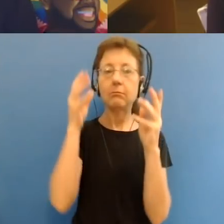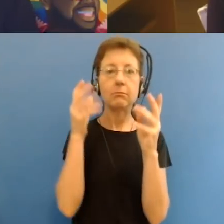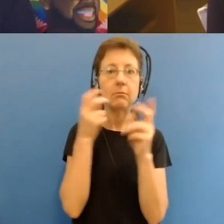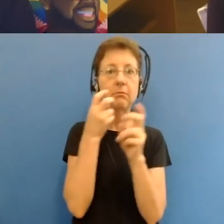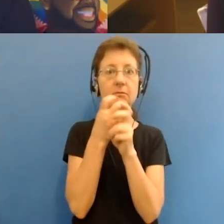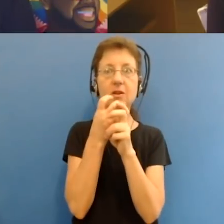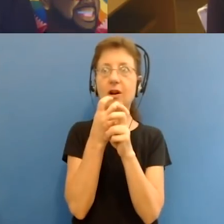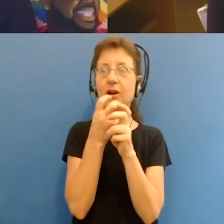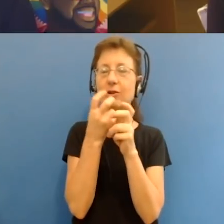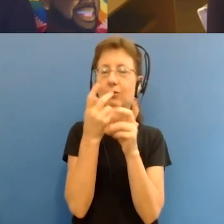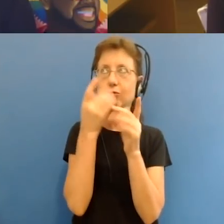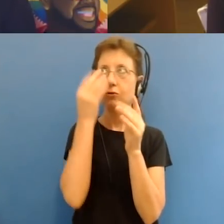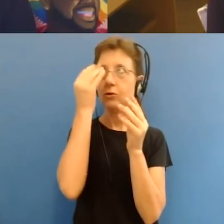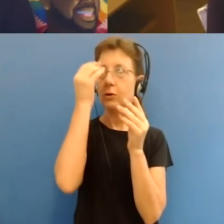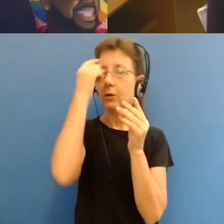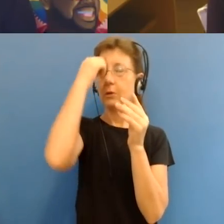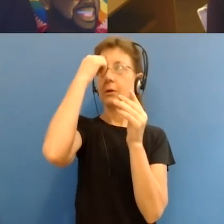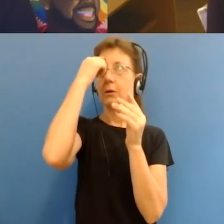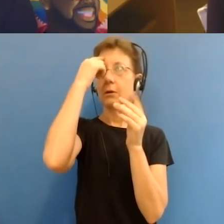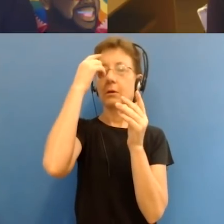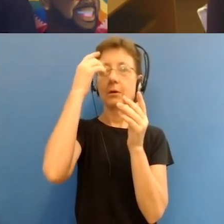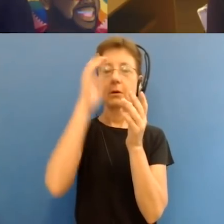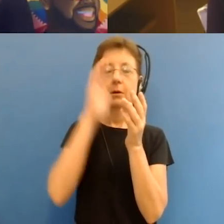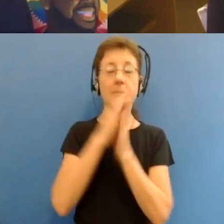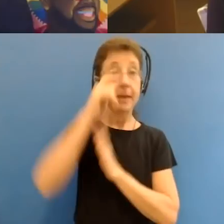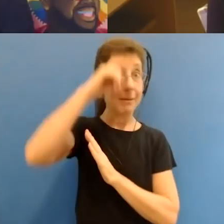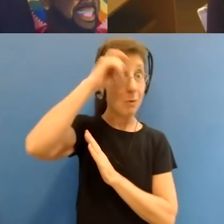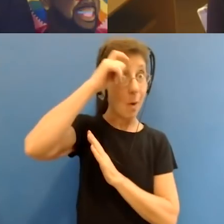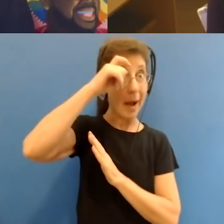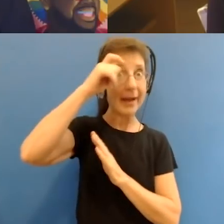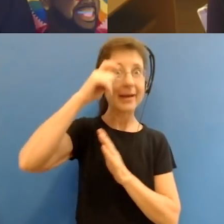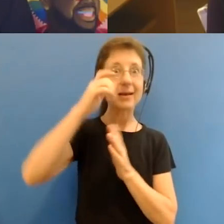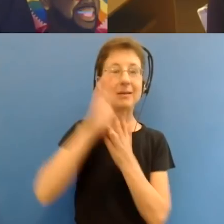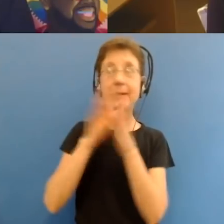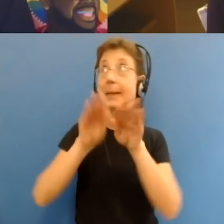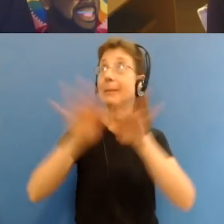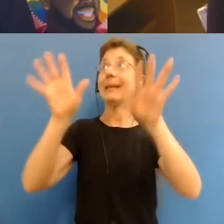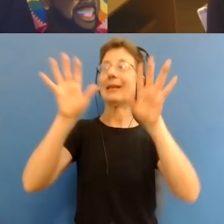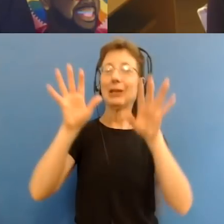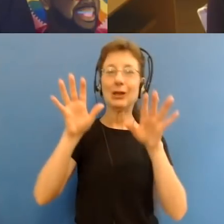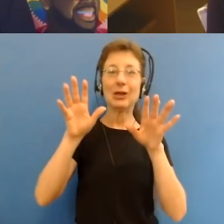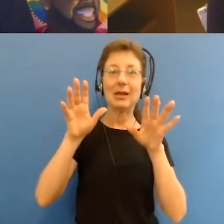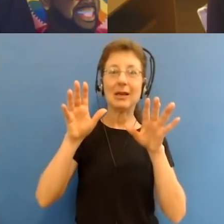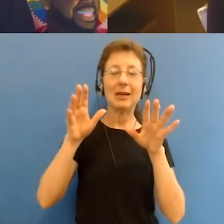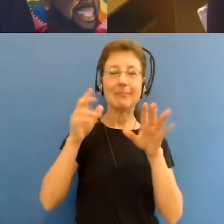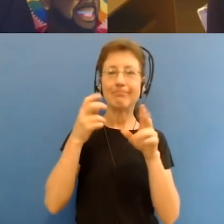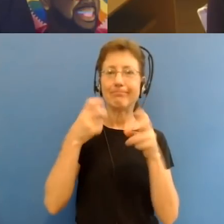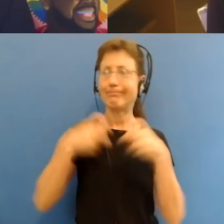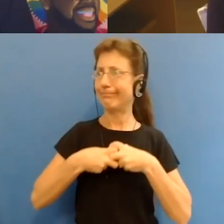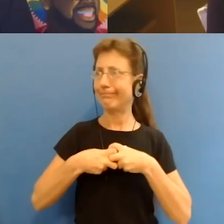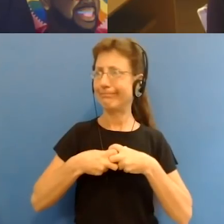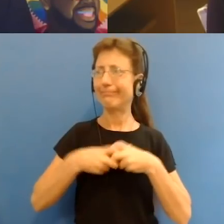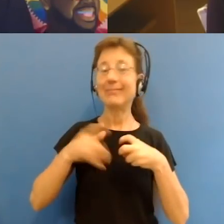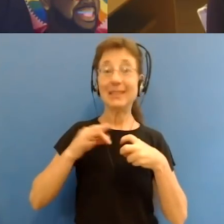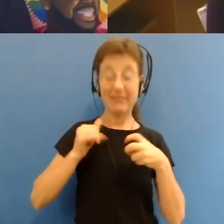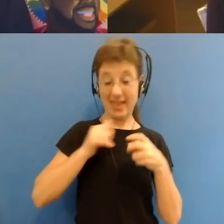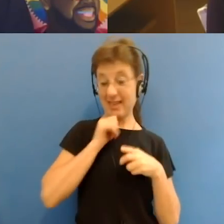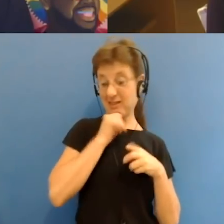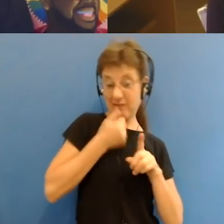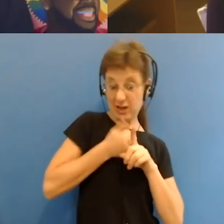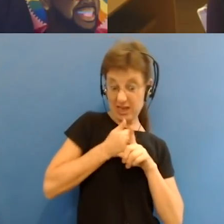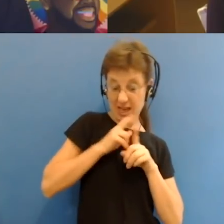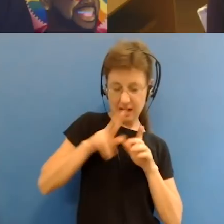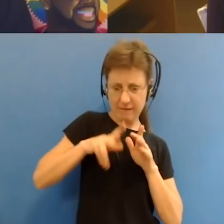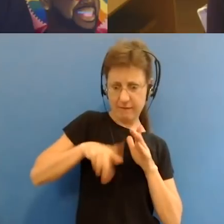to wisdom and clarity if we're being swallowed by the suffering itself. And when it's consuming